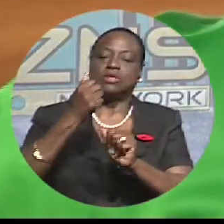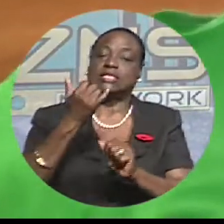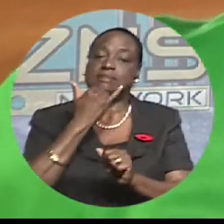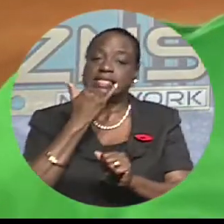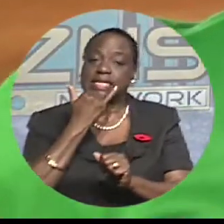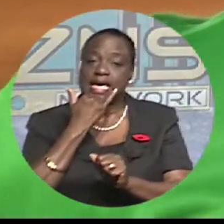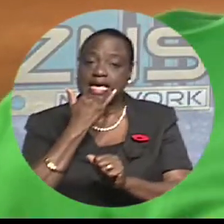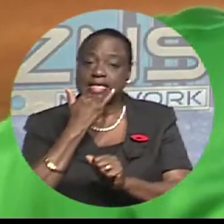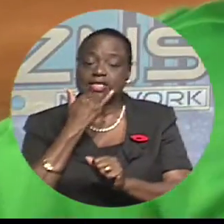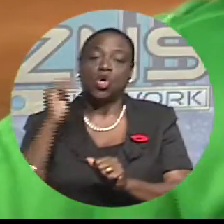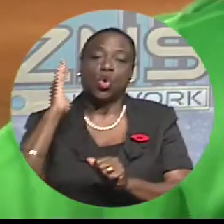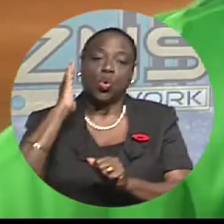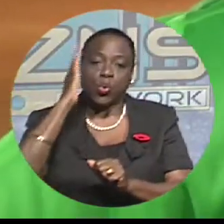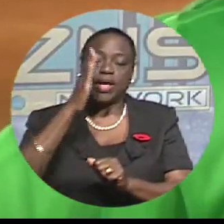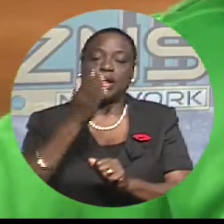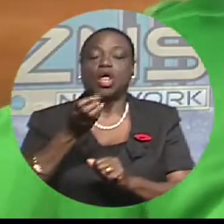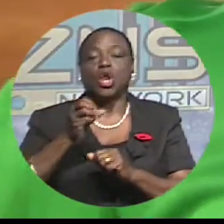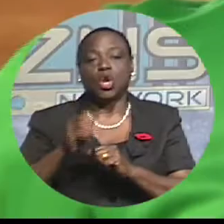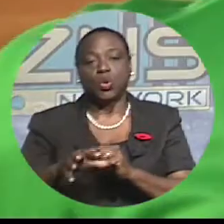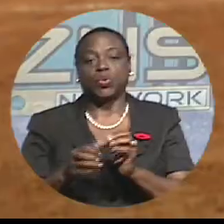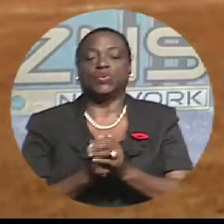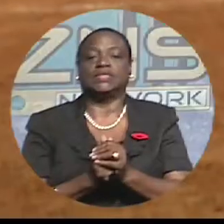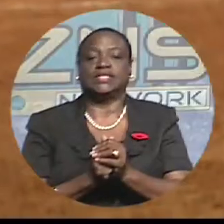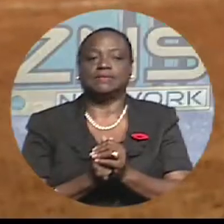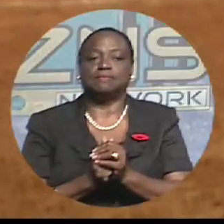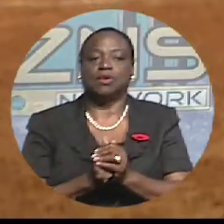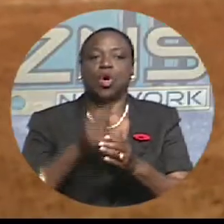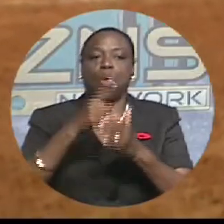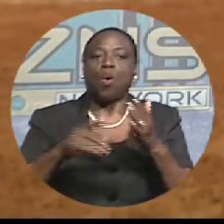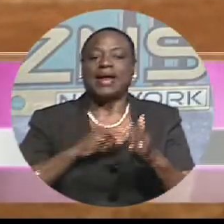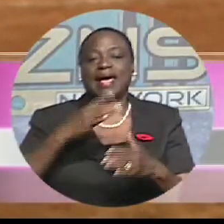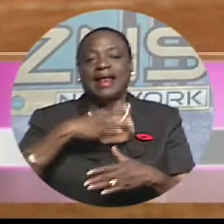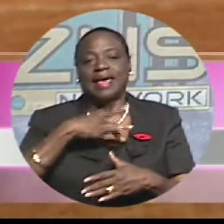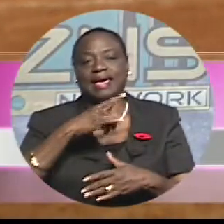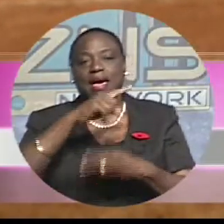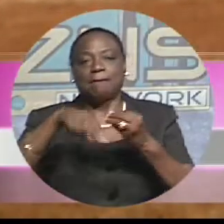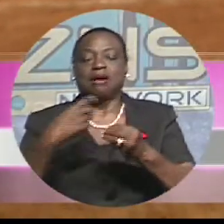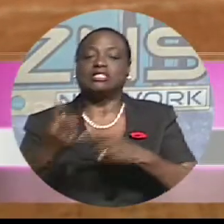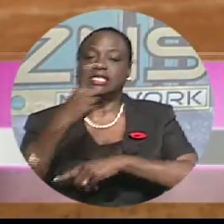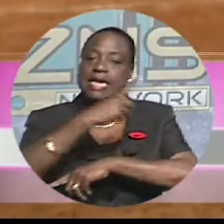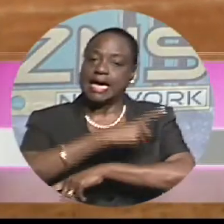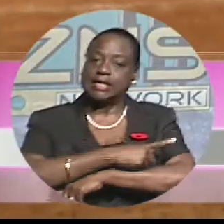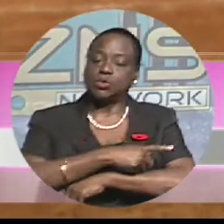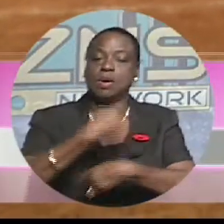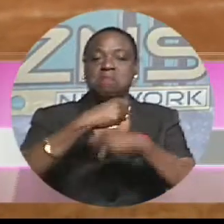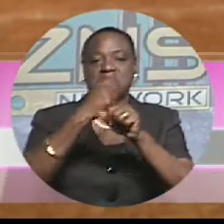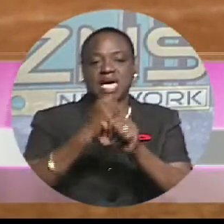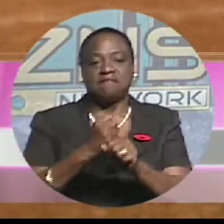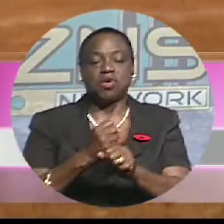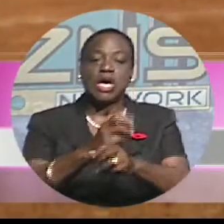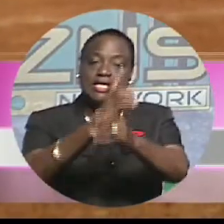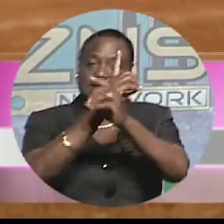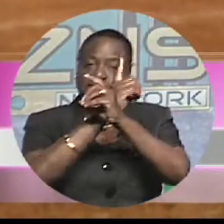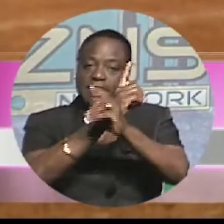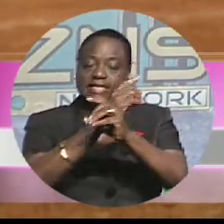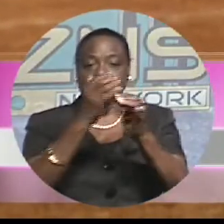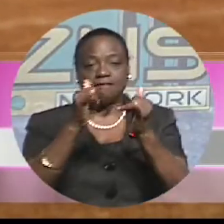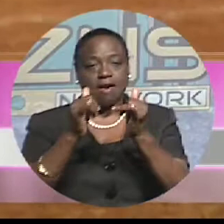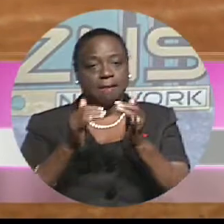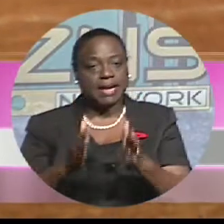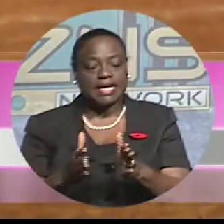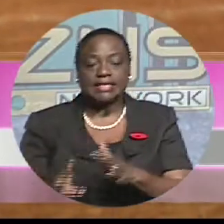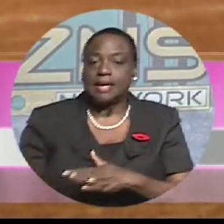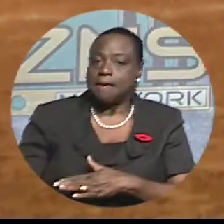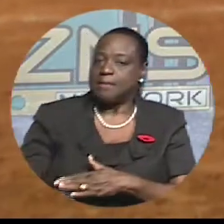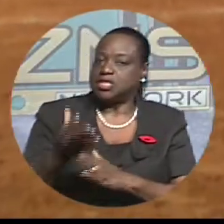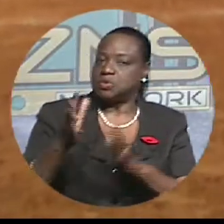very finesse, and you have to play the game for what it's worth. What I do like about it tonight, we made some pretty good defensive plays, and that's important in any game. The pitching is awesome, defense